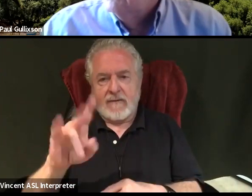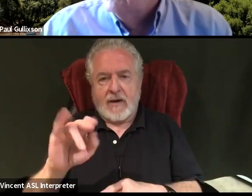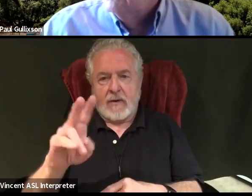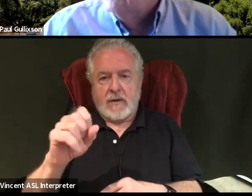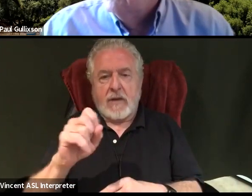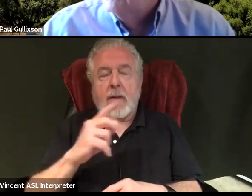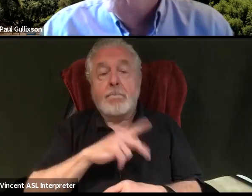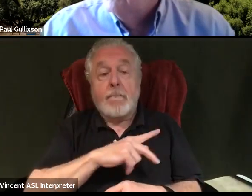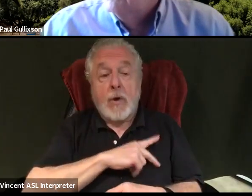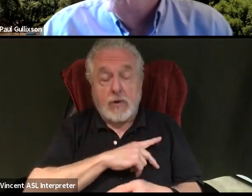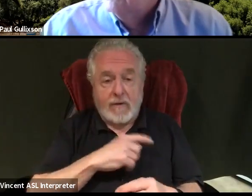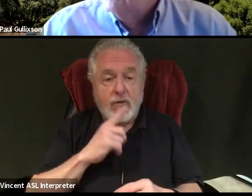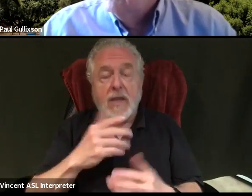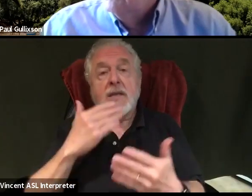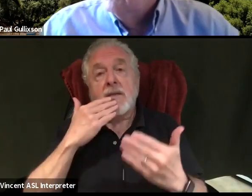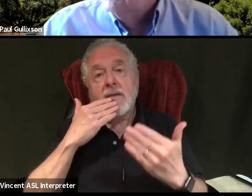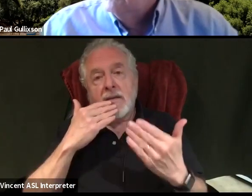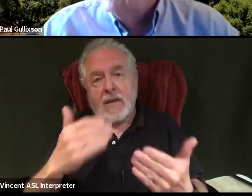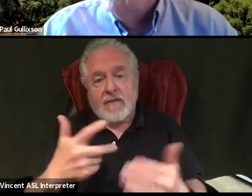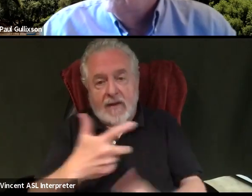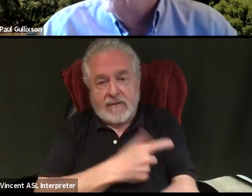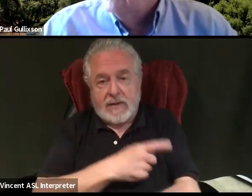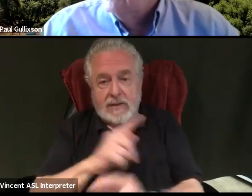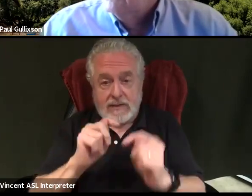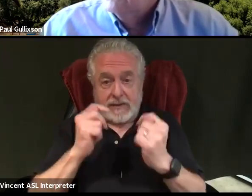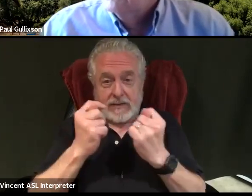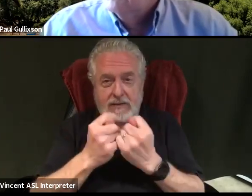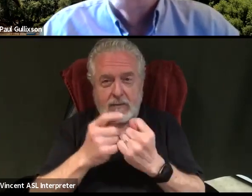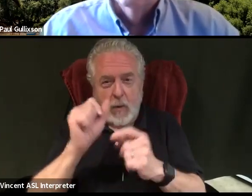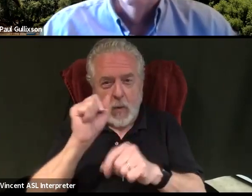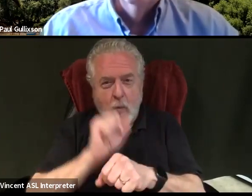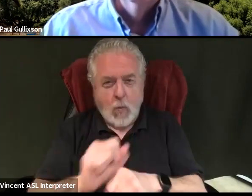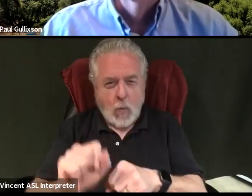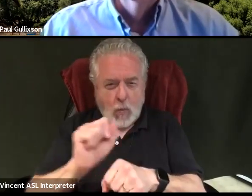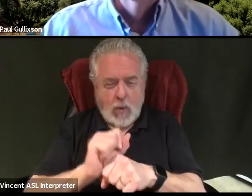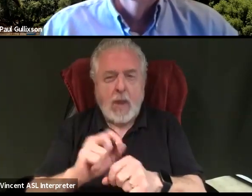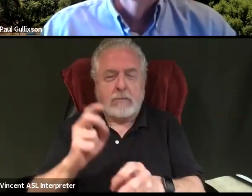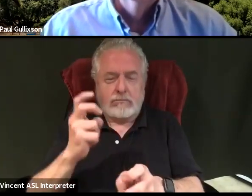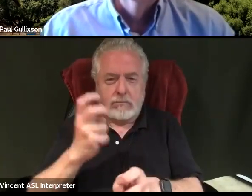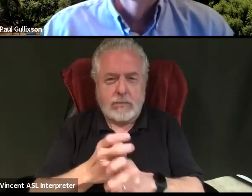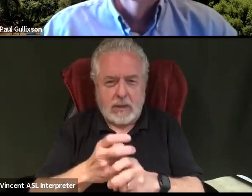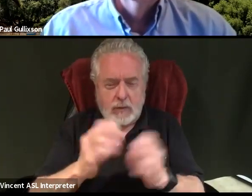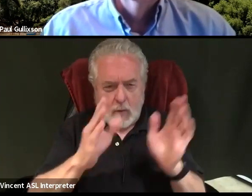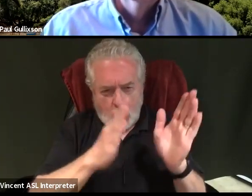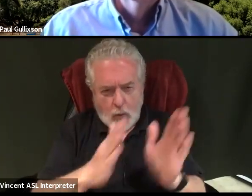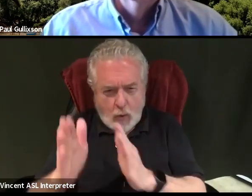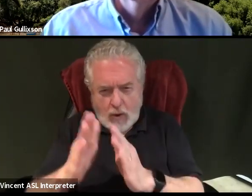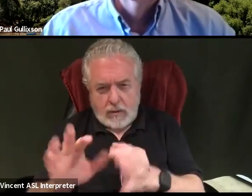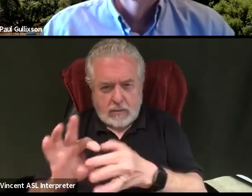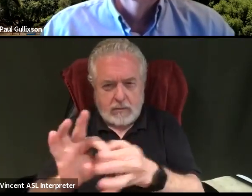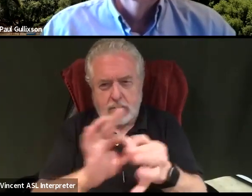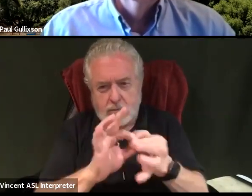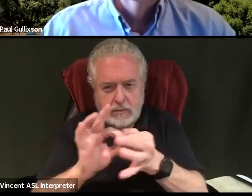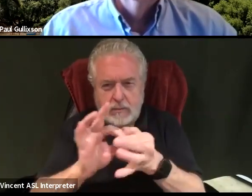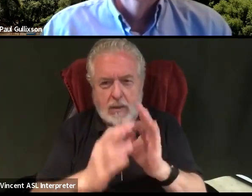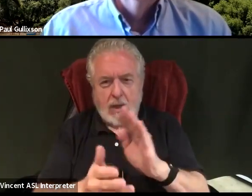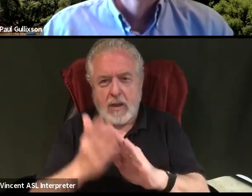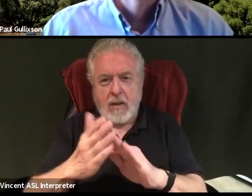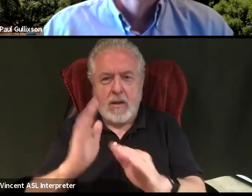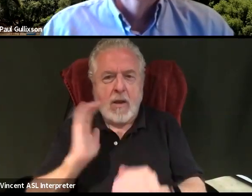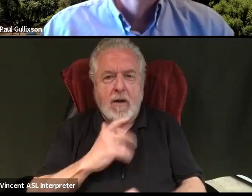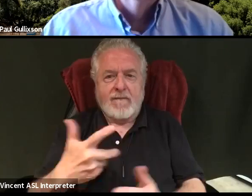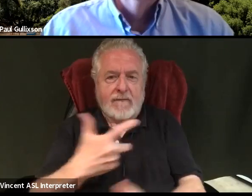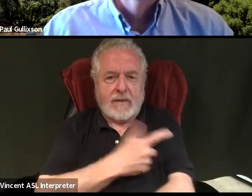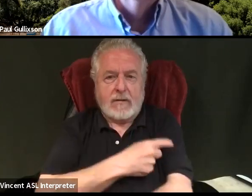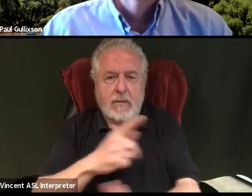I'm personally very grateful to our vaccination team who have been working tirelessly to help organize, coordinate, and execute our